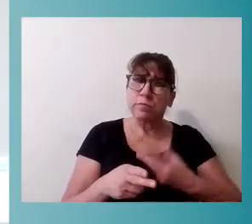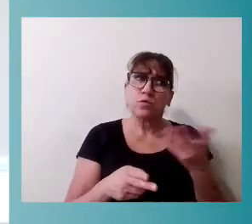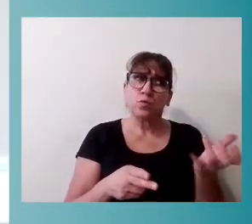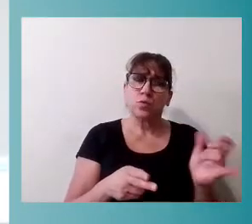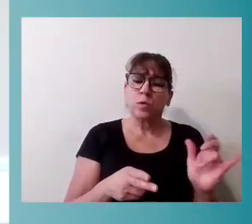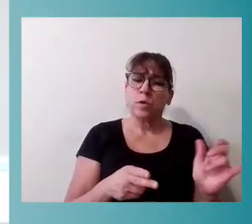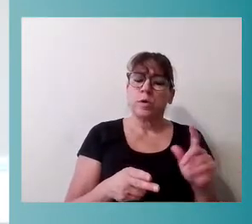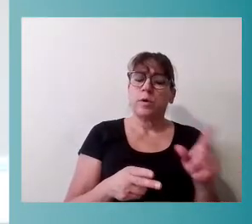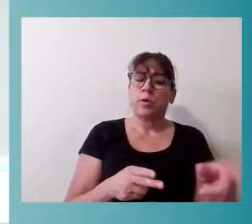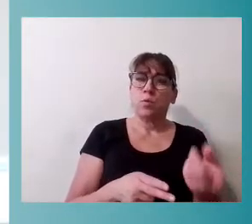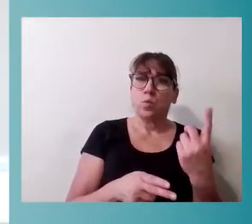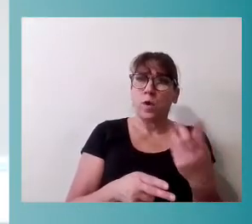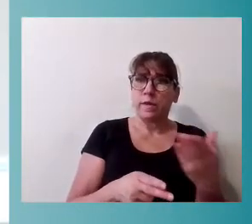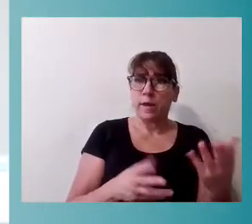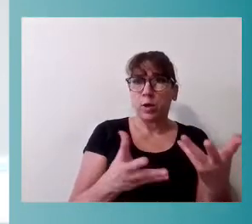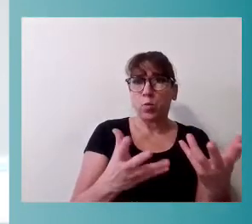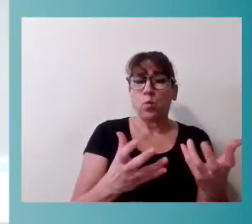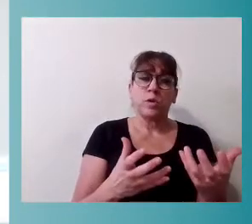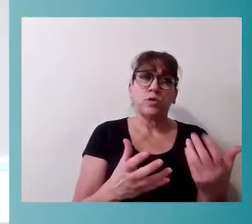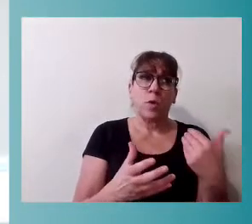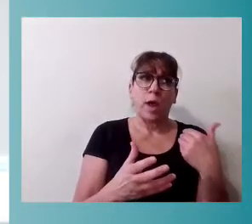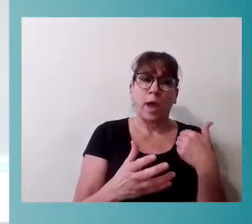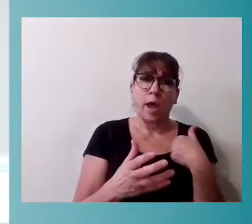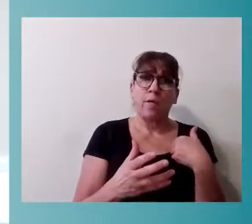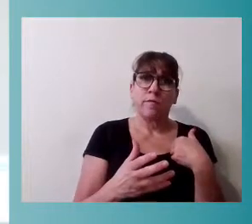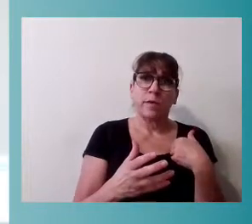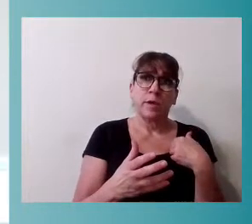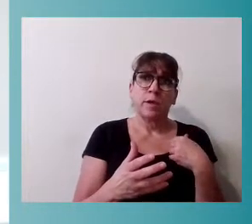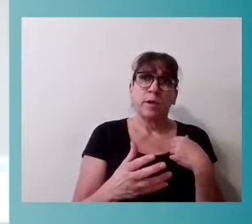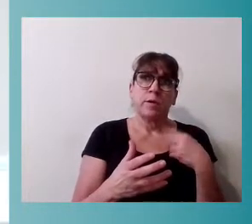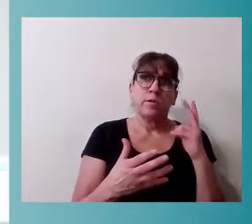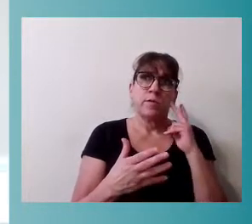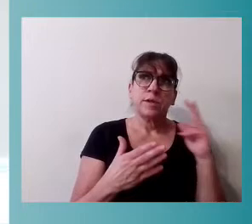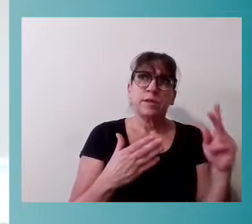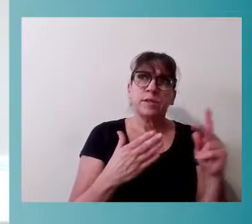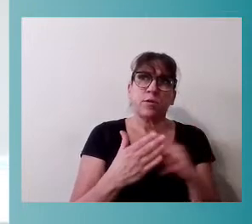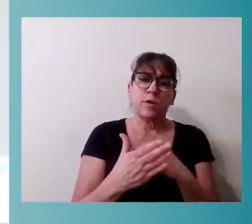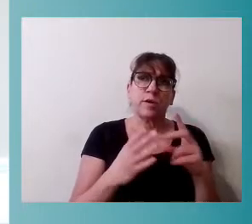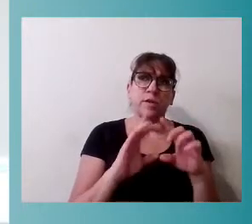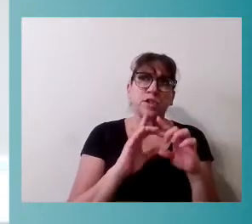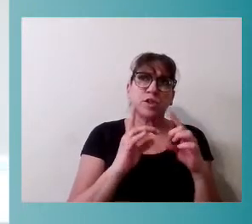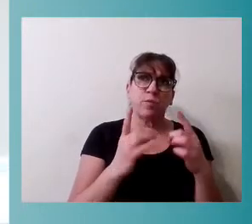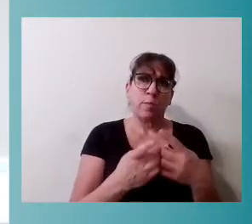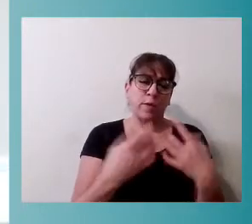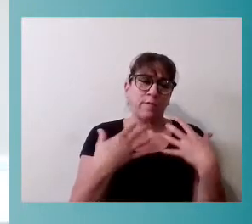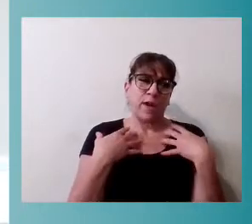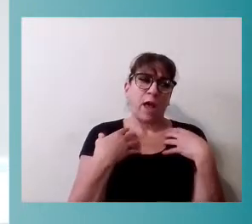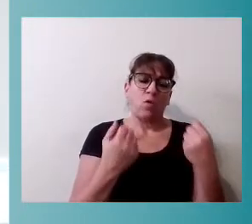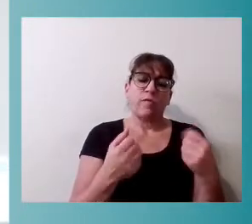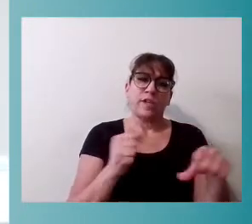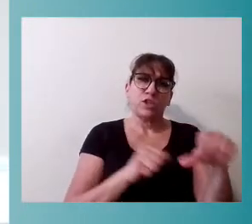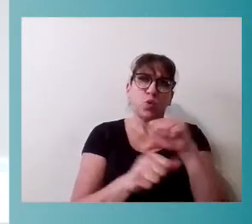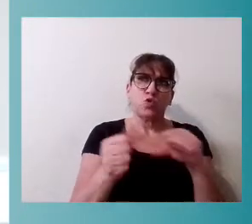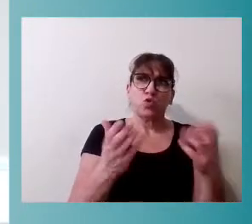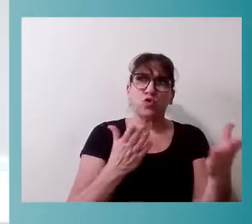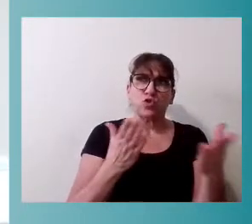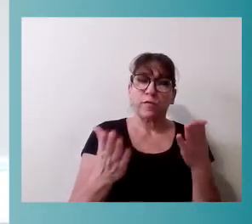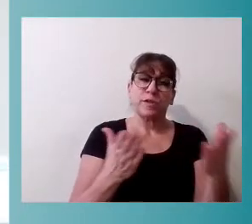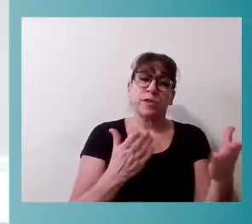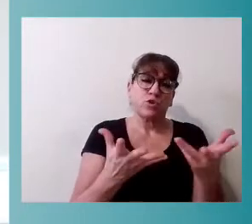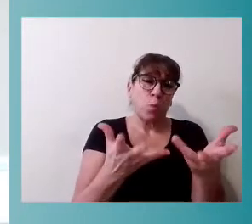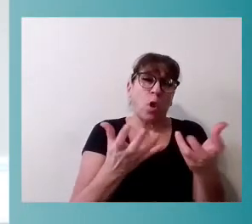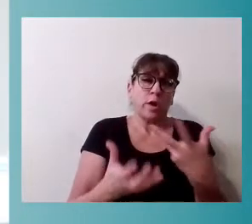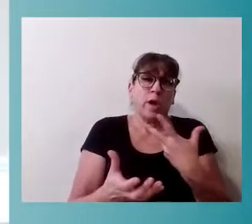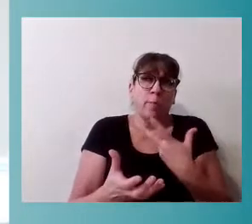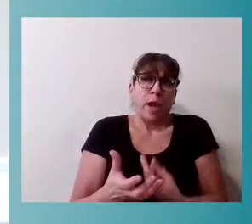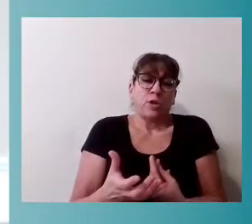thing that you want to have for the Secretary of the Department of Health and Social Services is compassion.